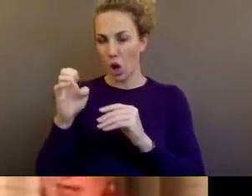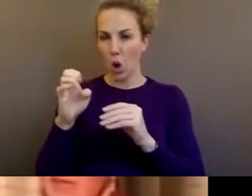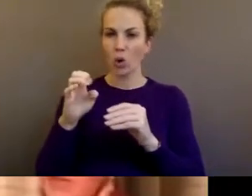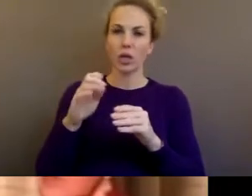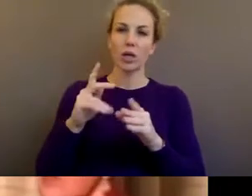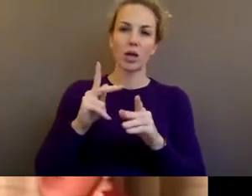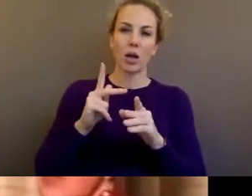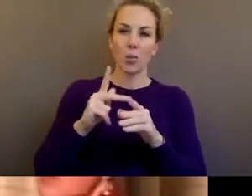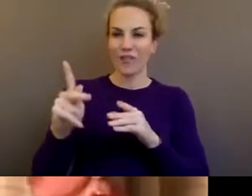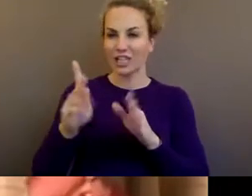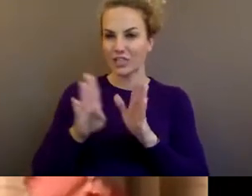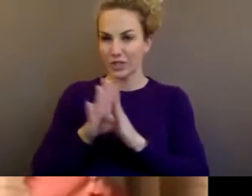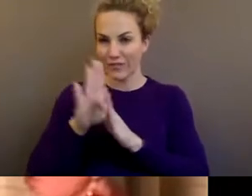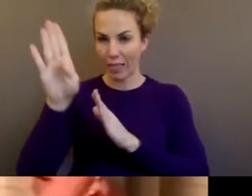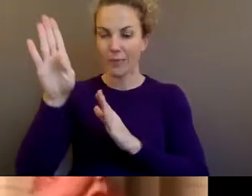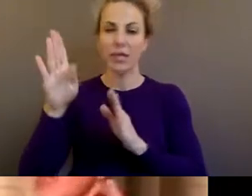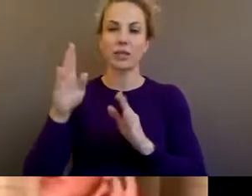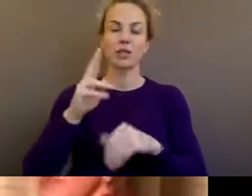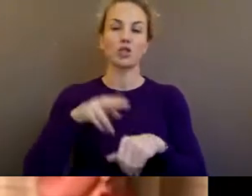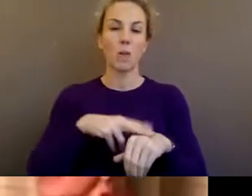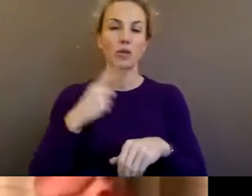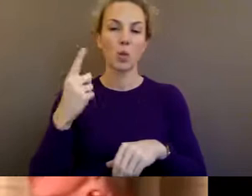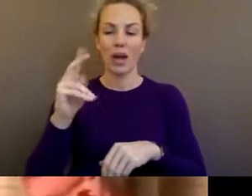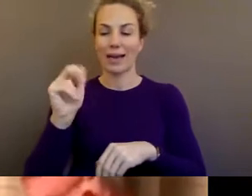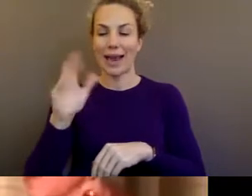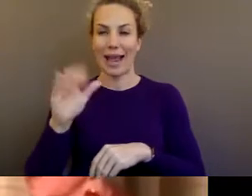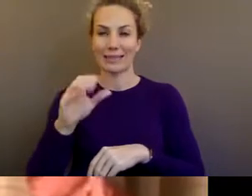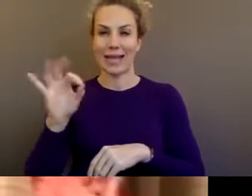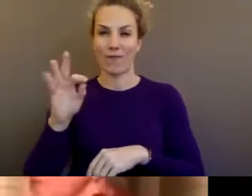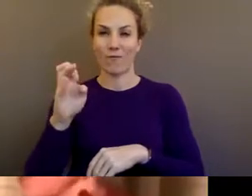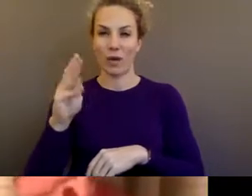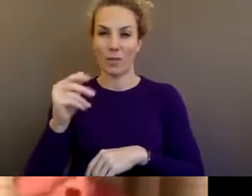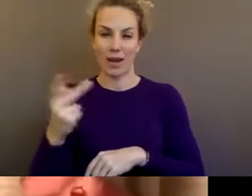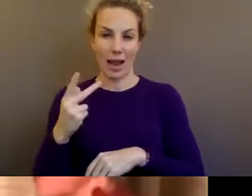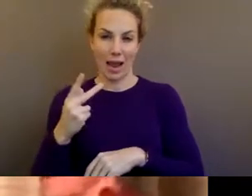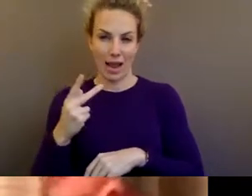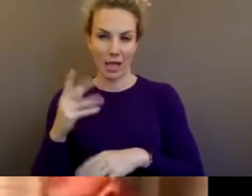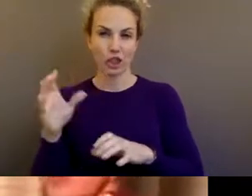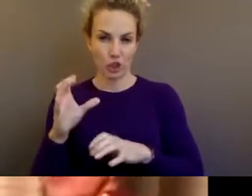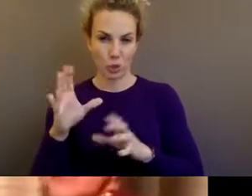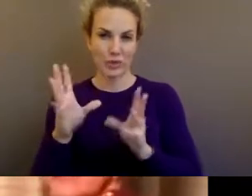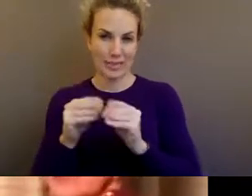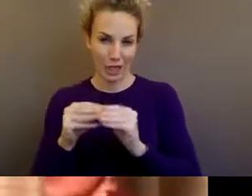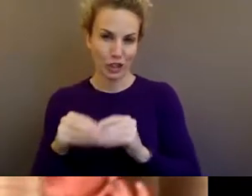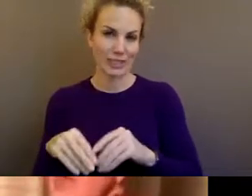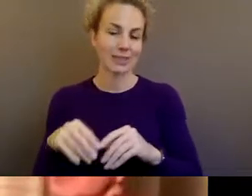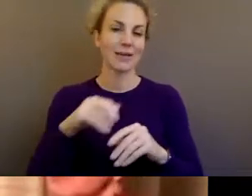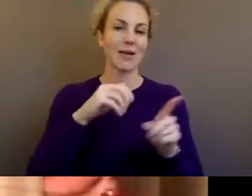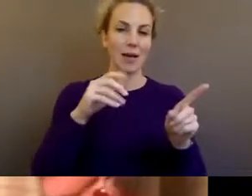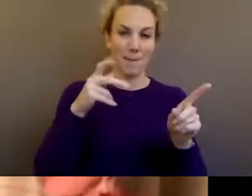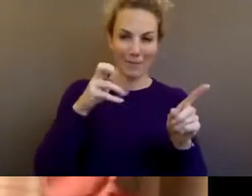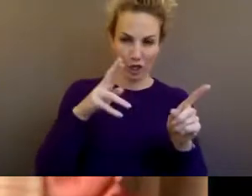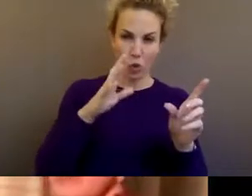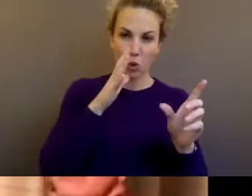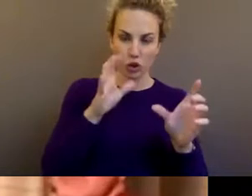Development. That's right. Yeah. There's usually one that Nancy Freeman and I do. Sometimes Peter does the session with us. Other people